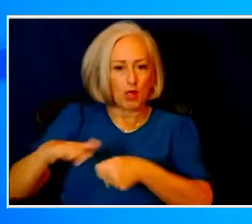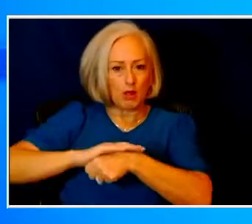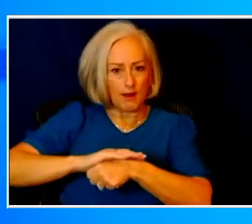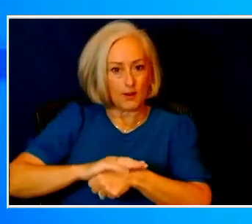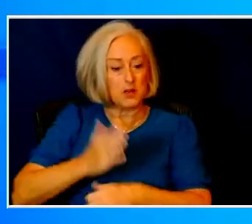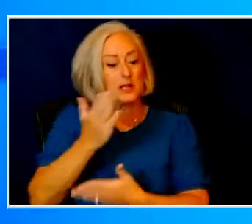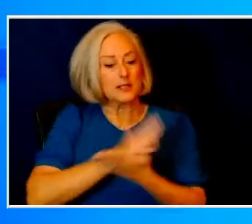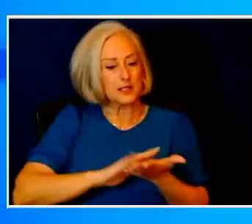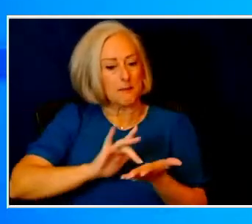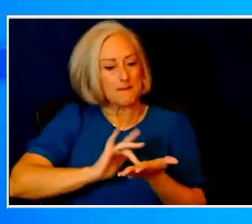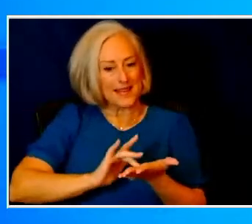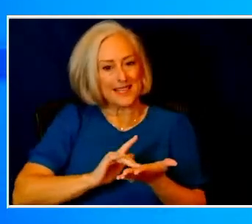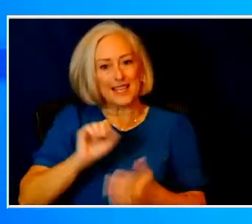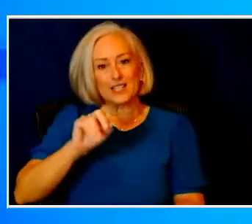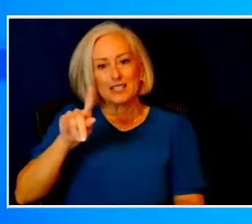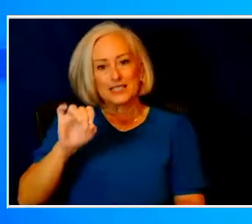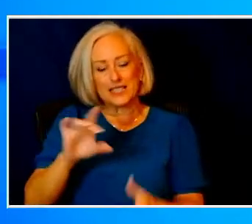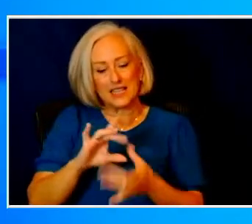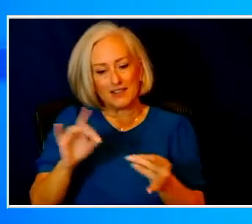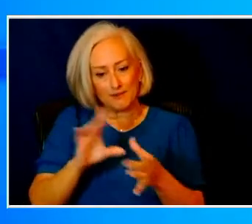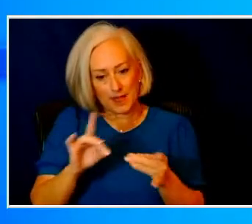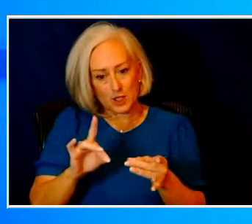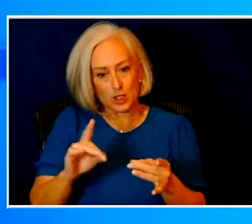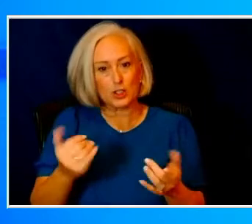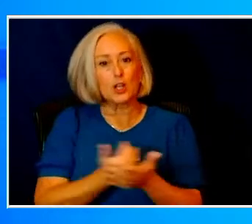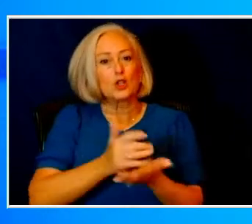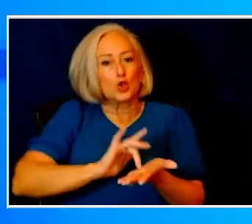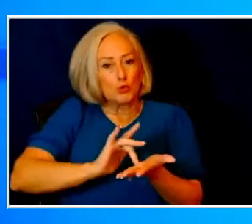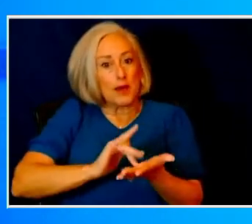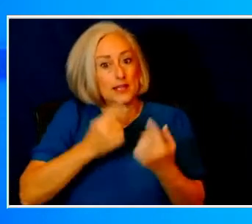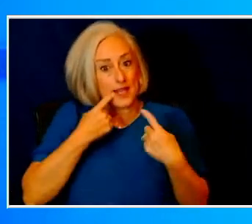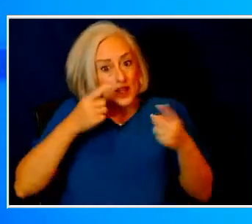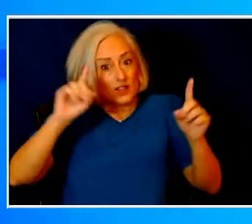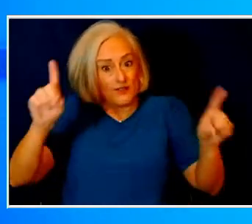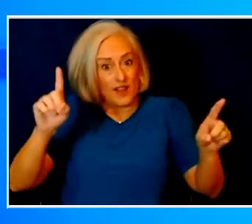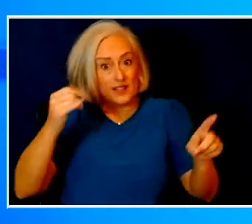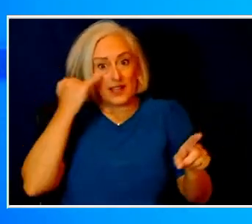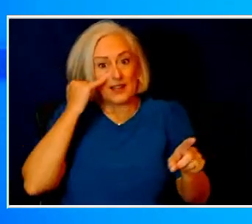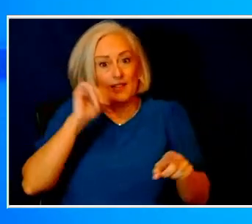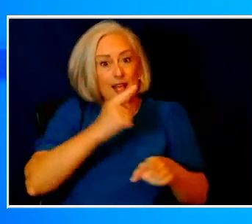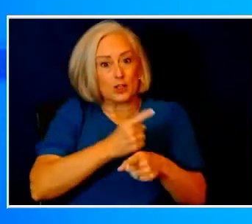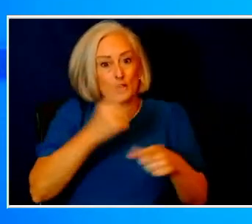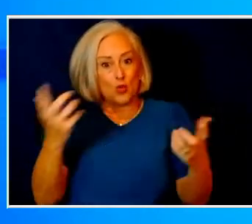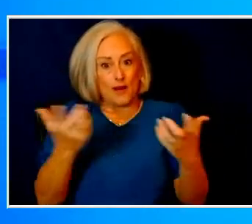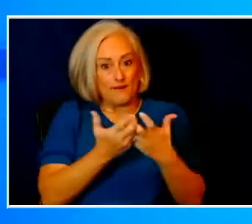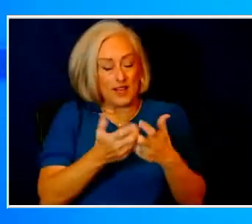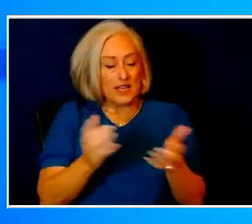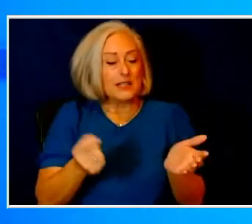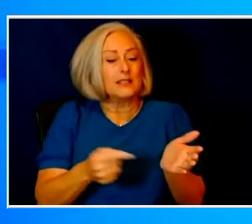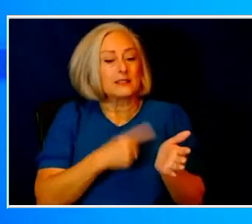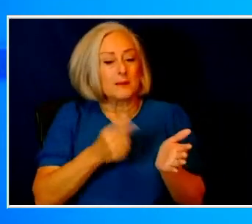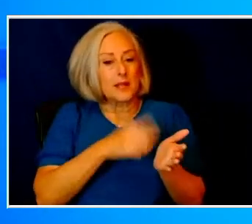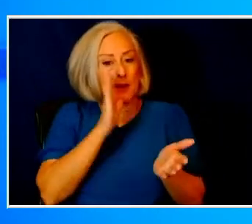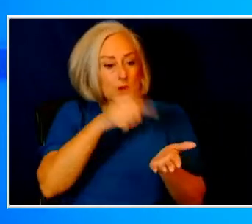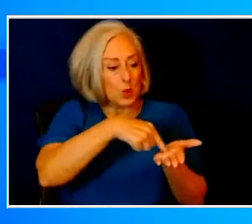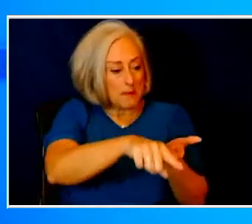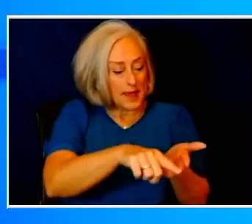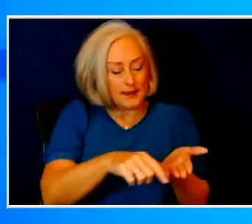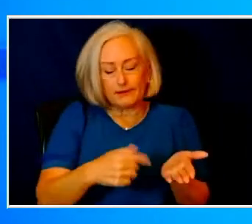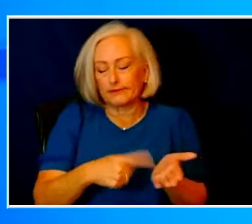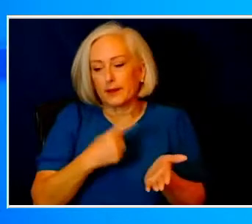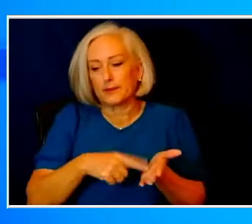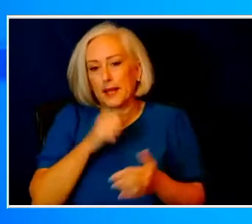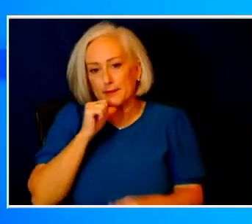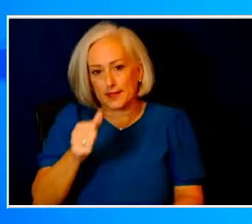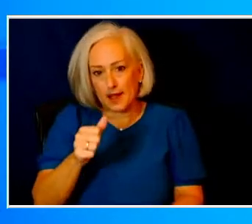mentioned, there's new medications that are very, very effective. If those are the right fit, sometimes they're covered, sometimes there's not. We have nutrition